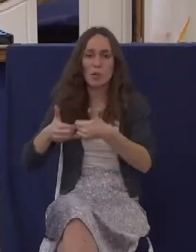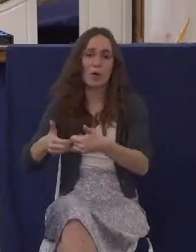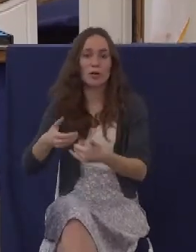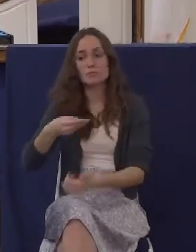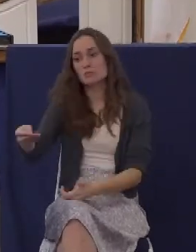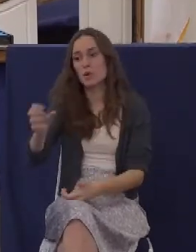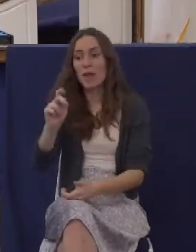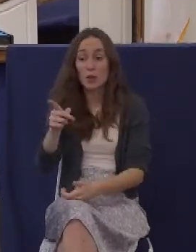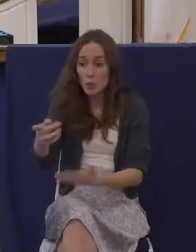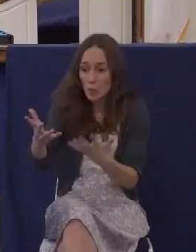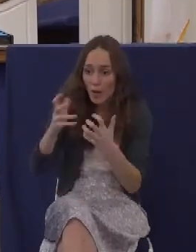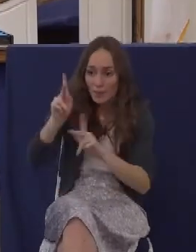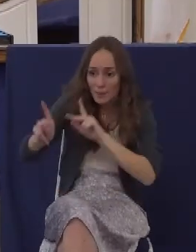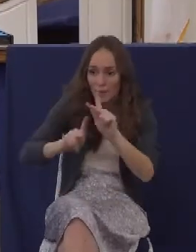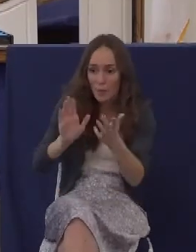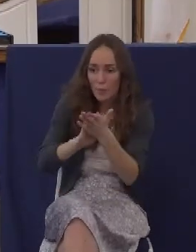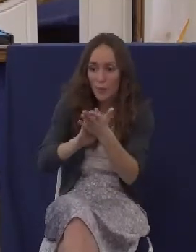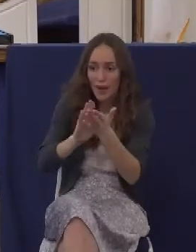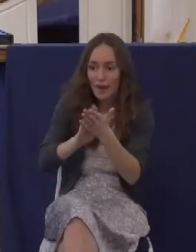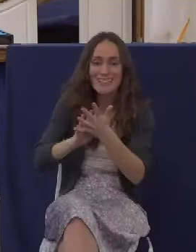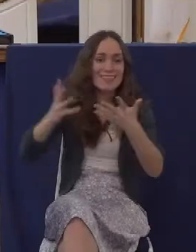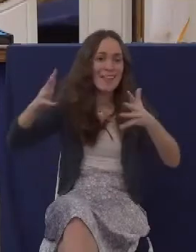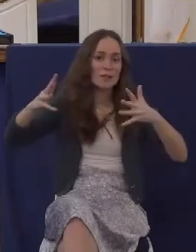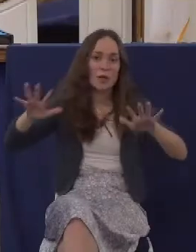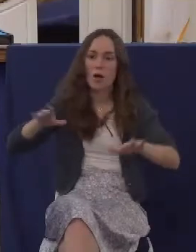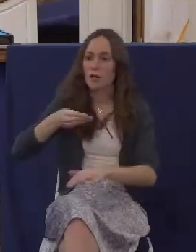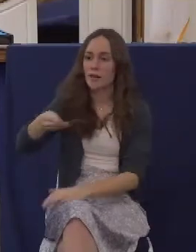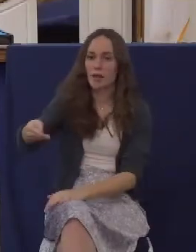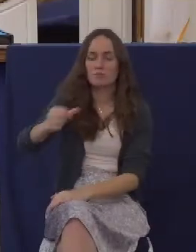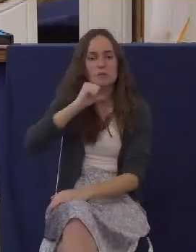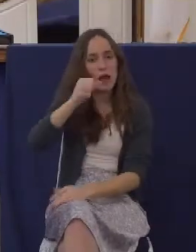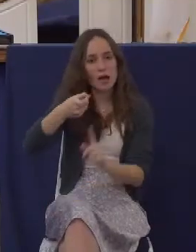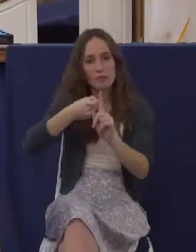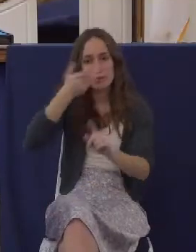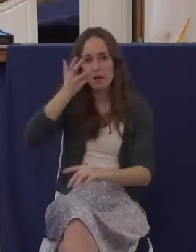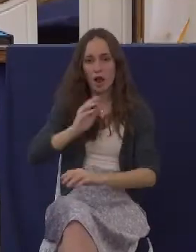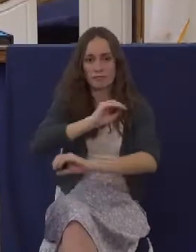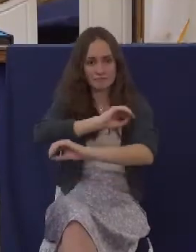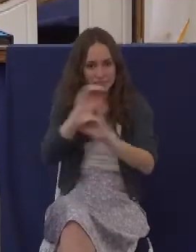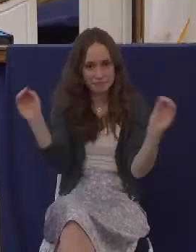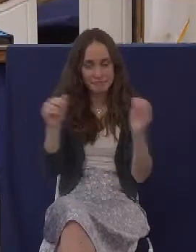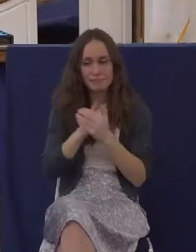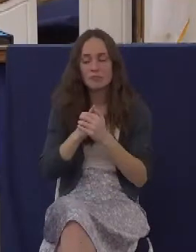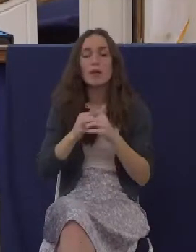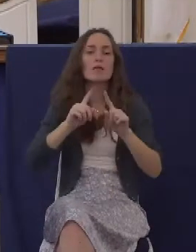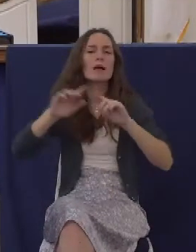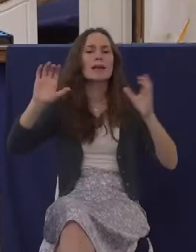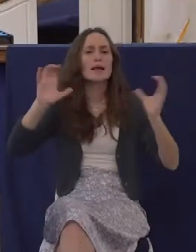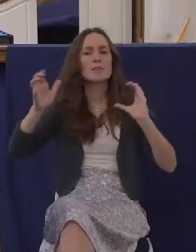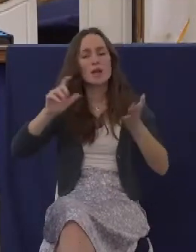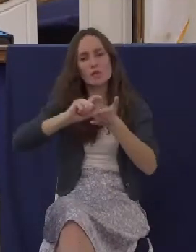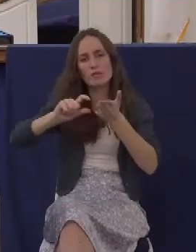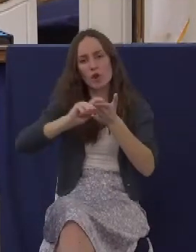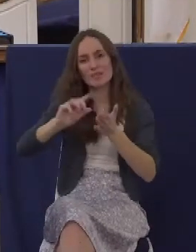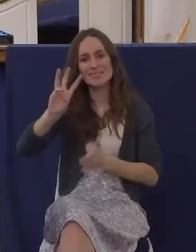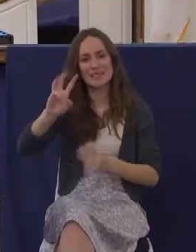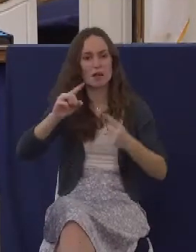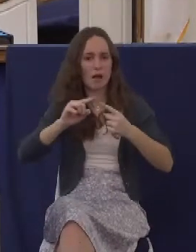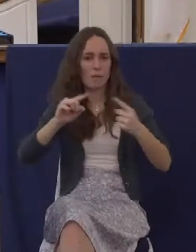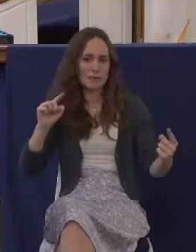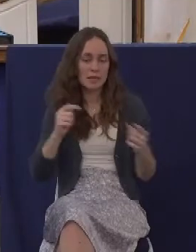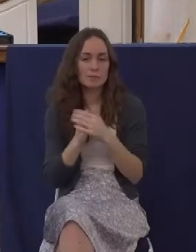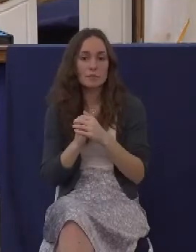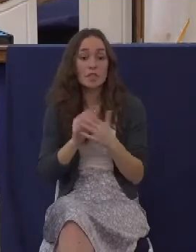all you get. They have their reward. But in contrast to that, in verse 6, but thou, when thou